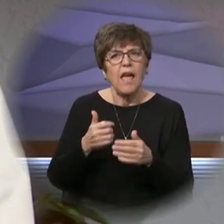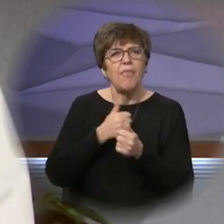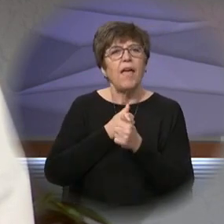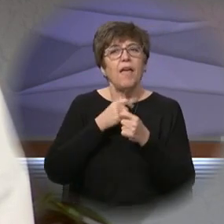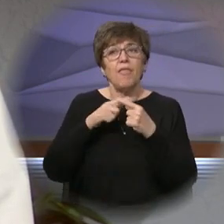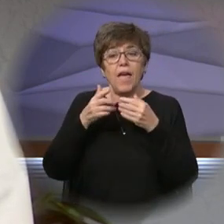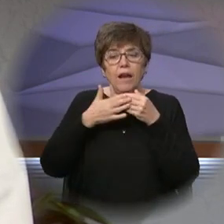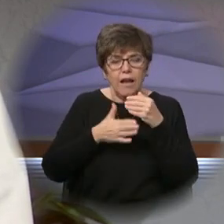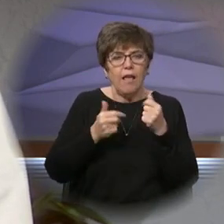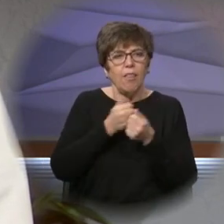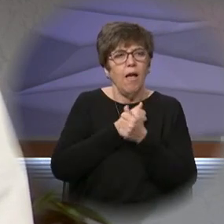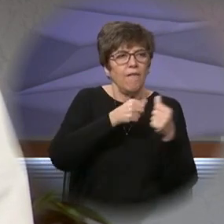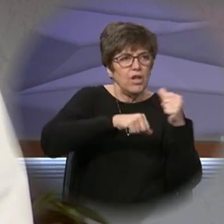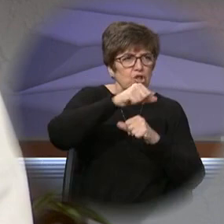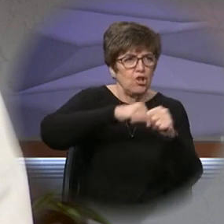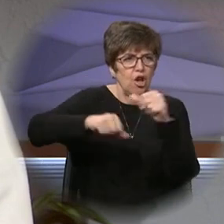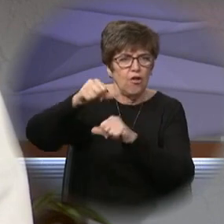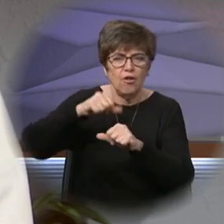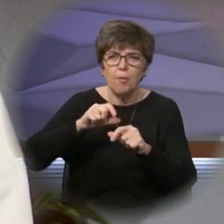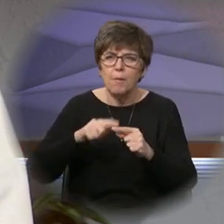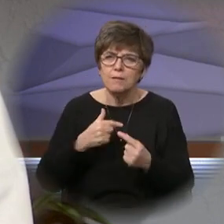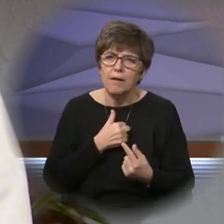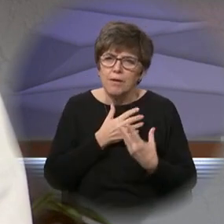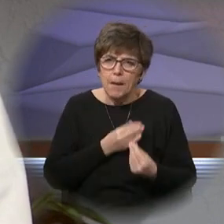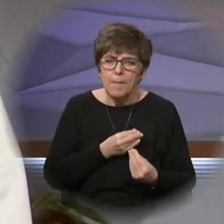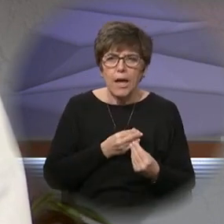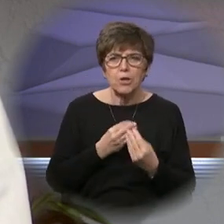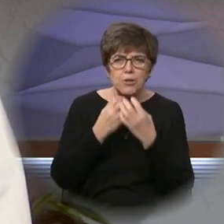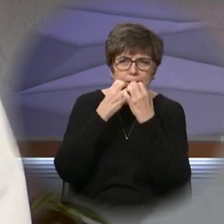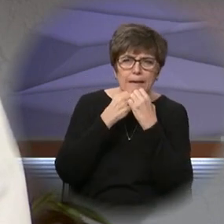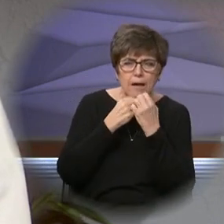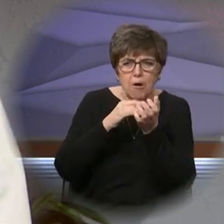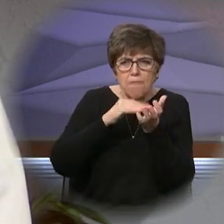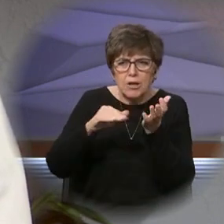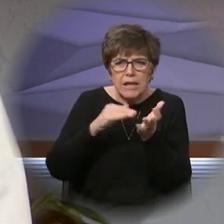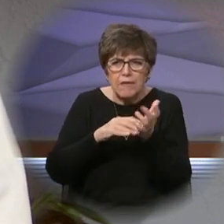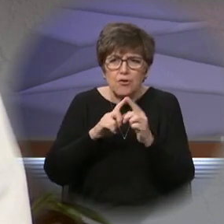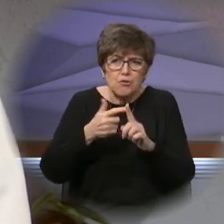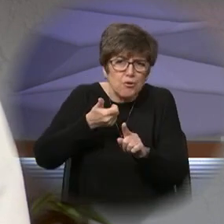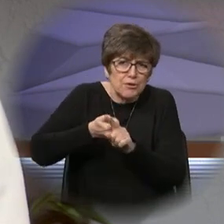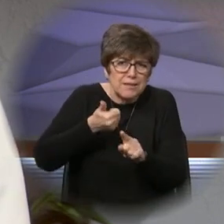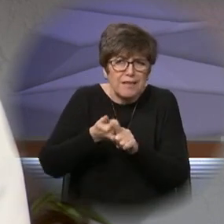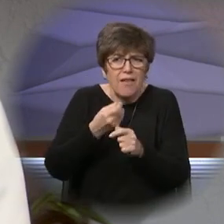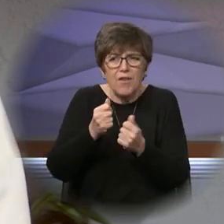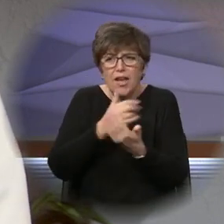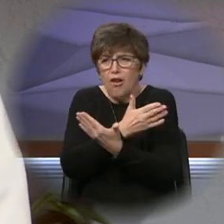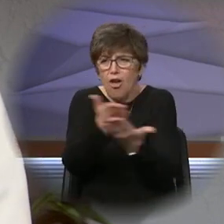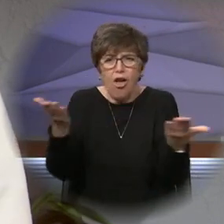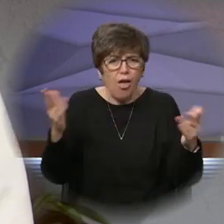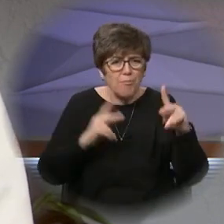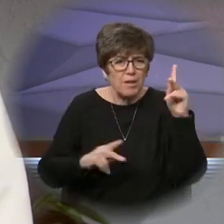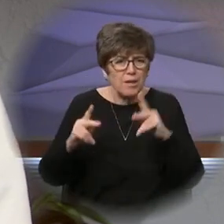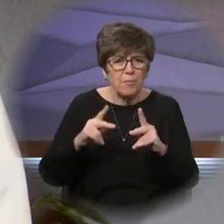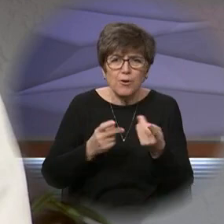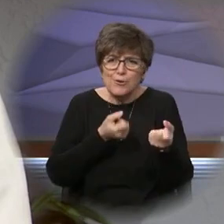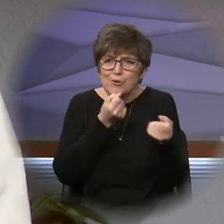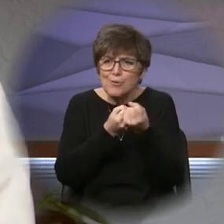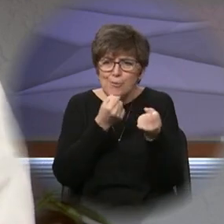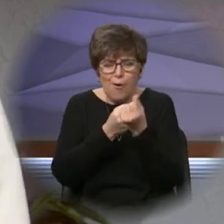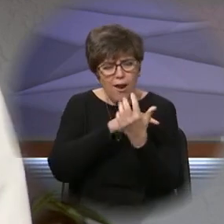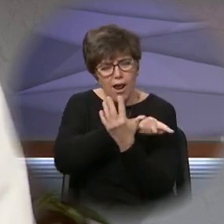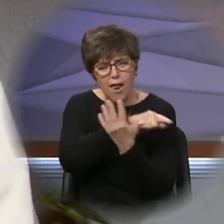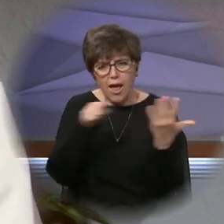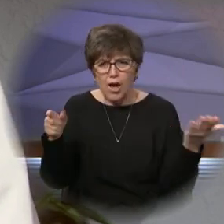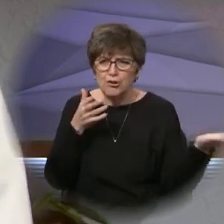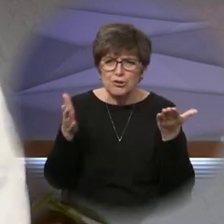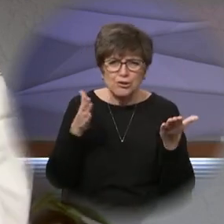divine virtue of love, of compassion, of care, of forgiveness, of service, of support, all those kind